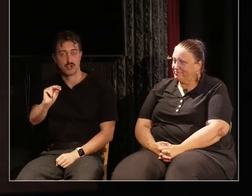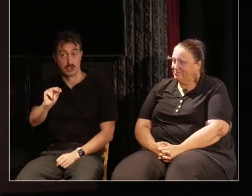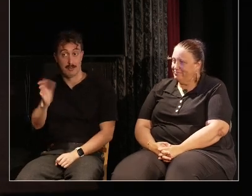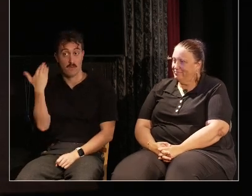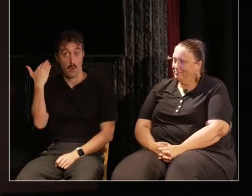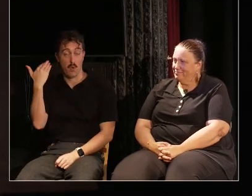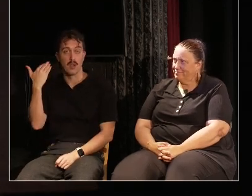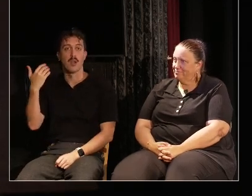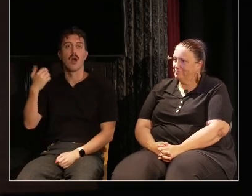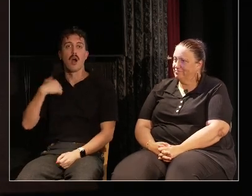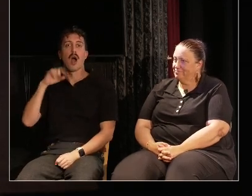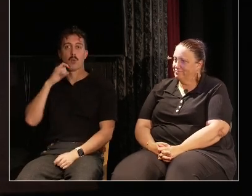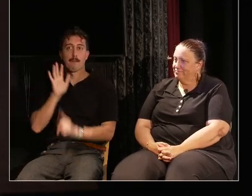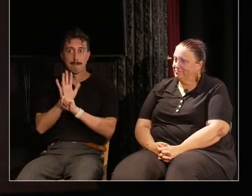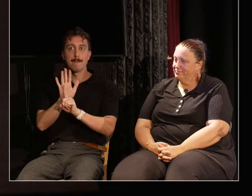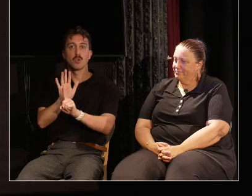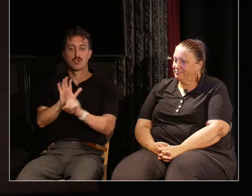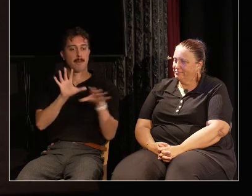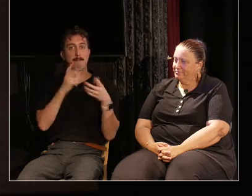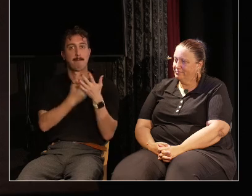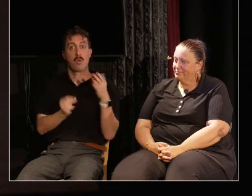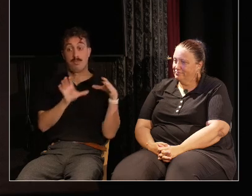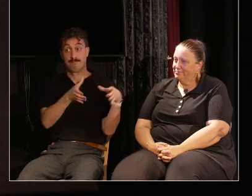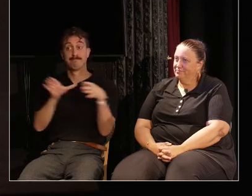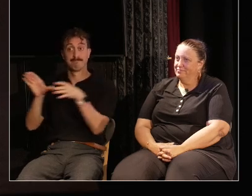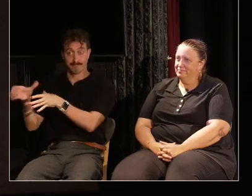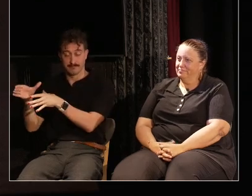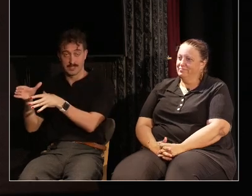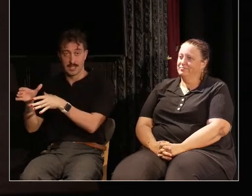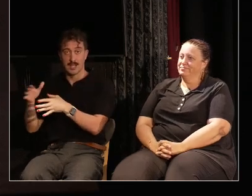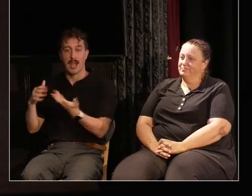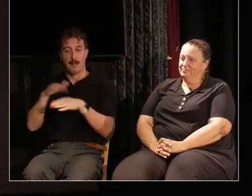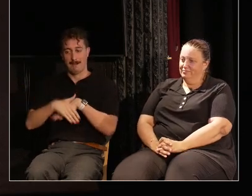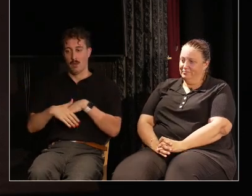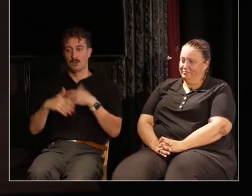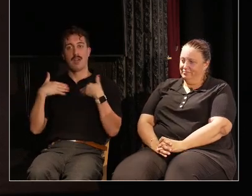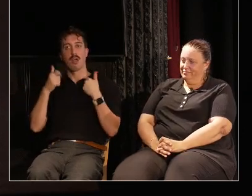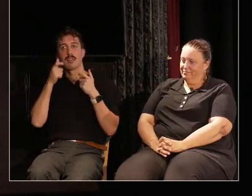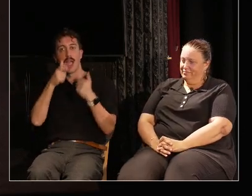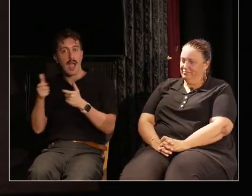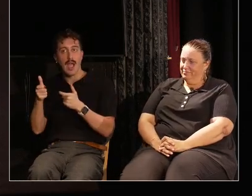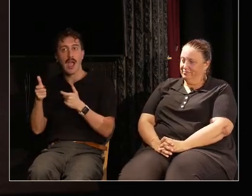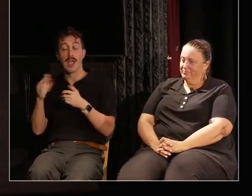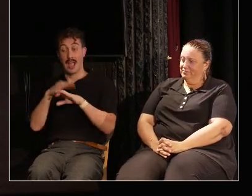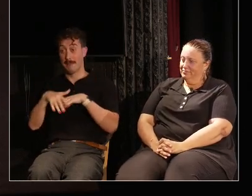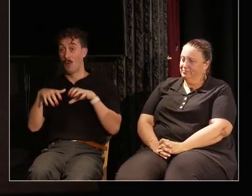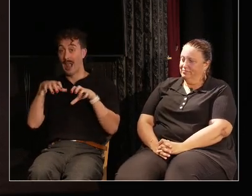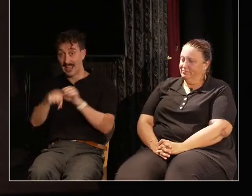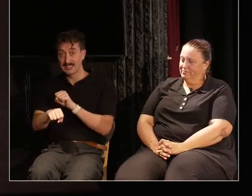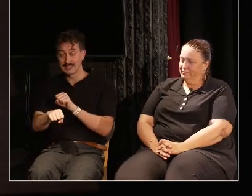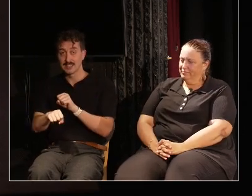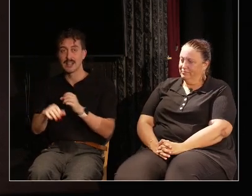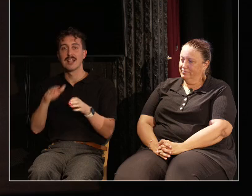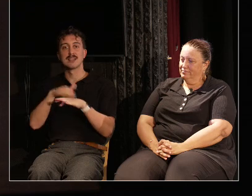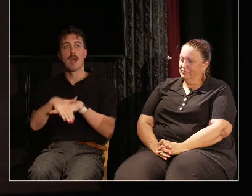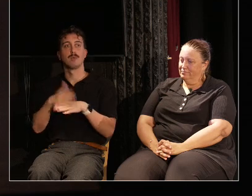to push the major parties on this, because, this is both about healthcare, but it is also about hate. And it's about people